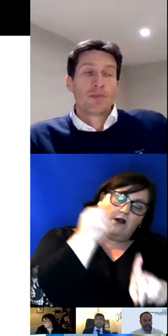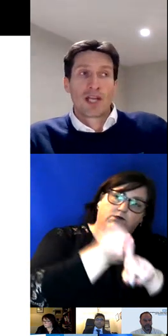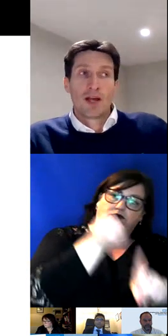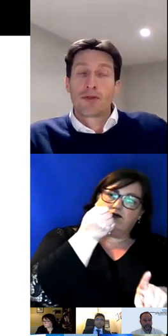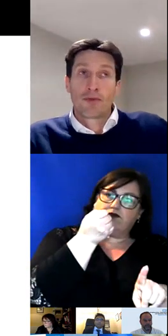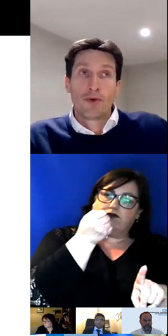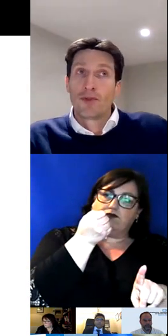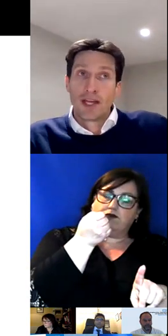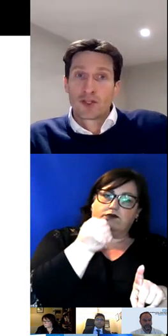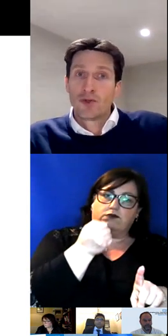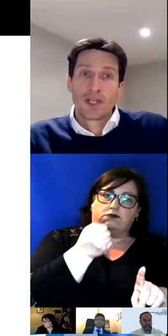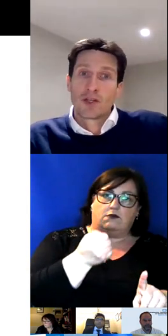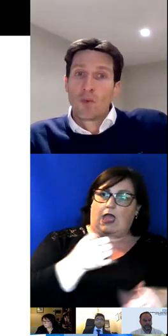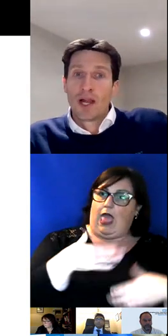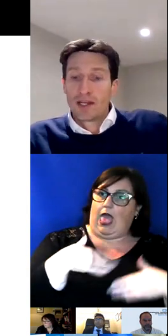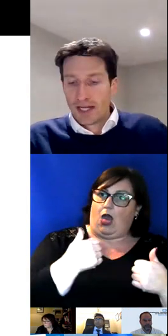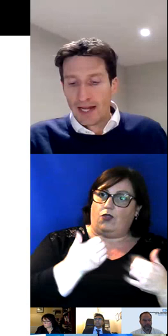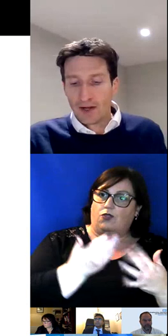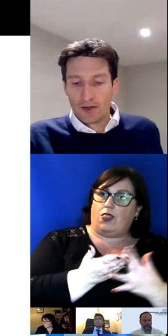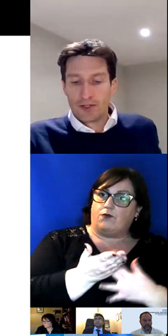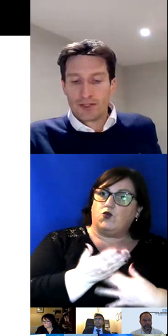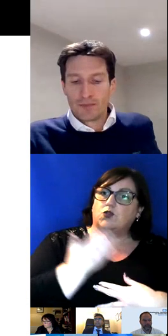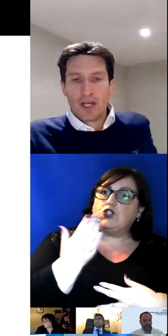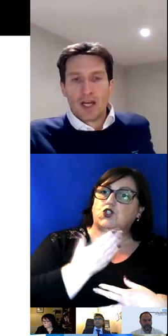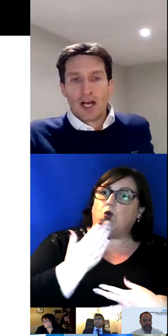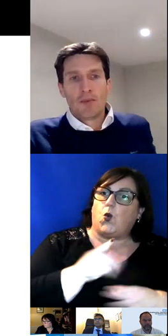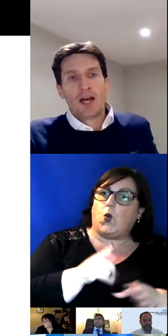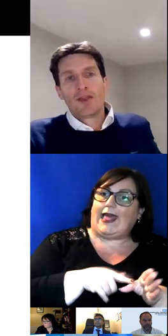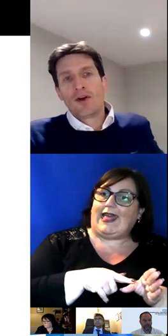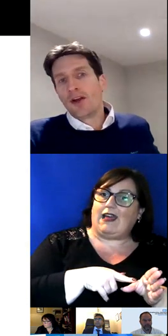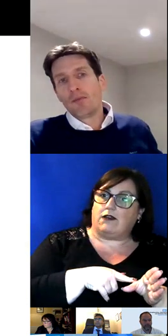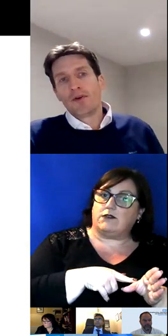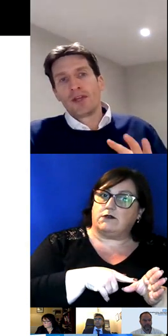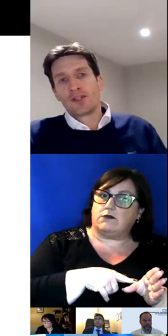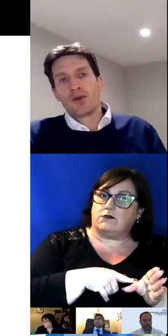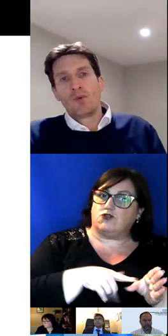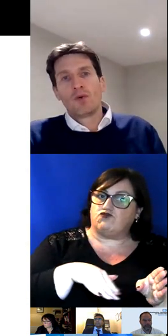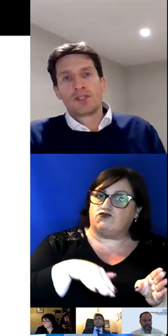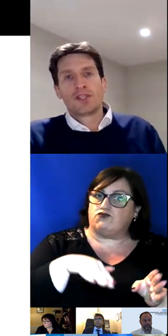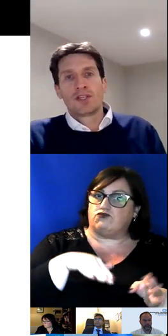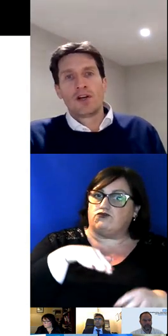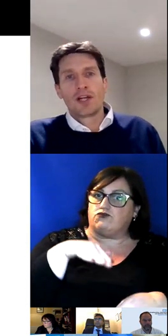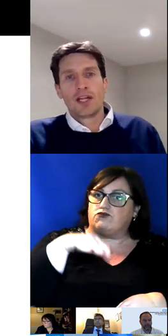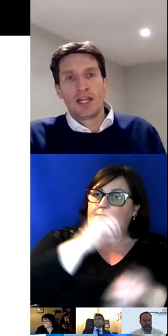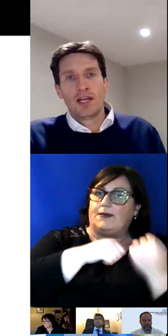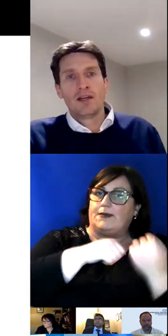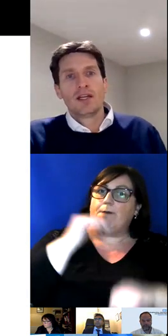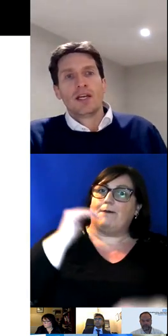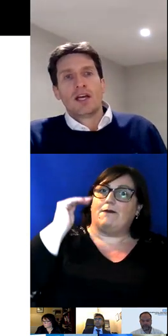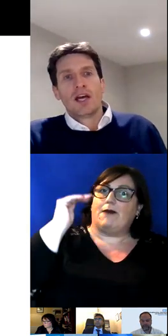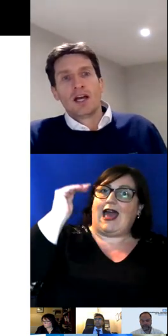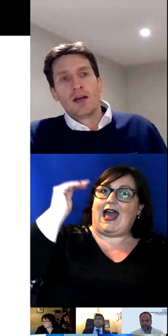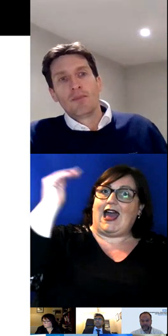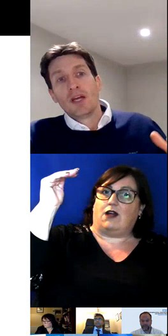how the people's health through their school years and well into adulthood. And there are a number of things that we wanted to target